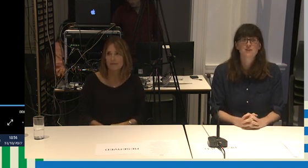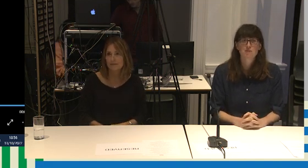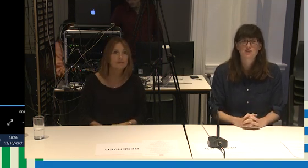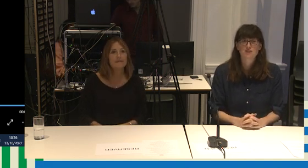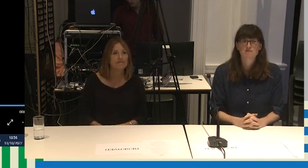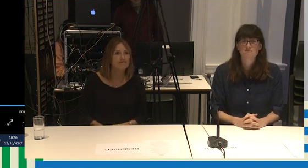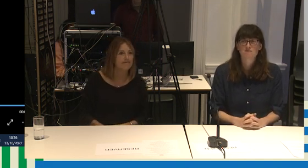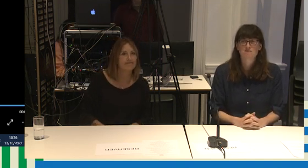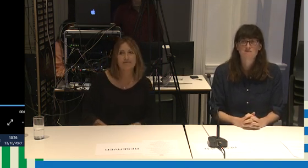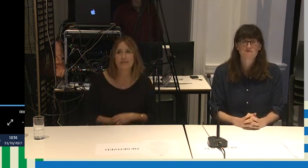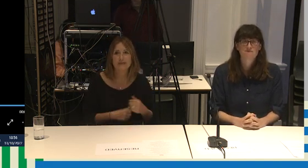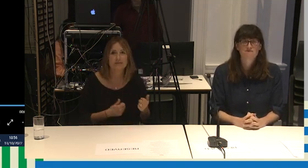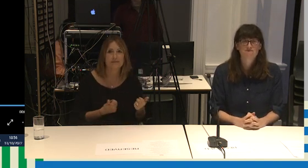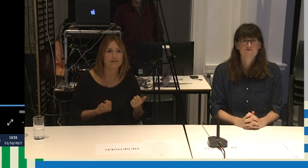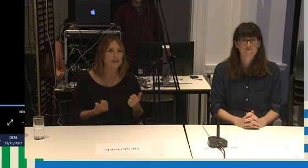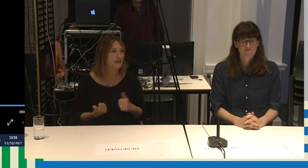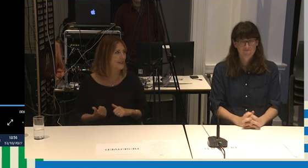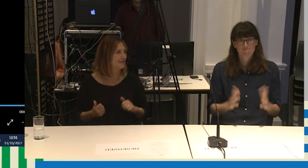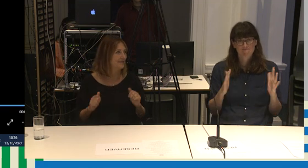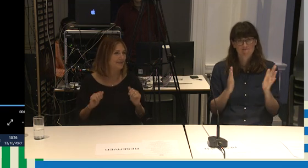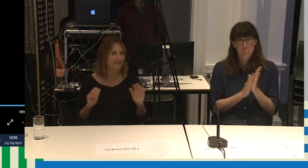That's it. Thank you so much.